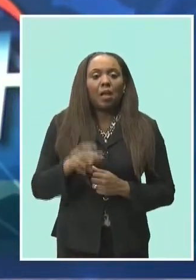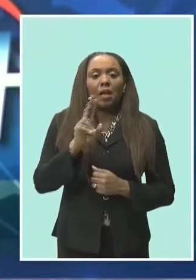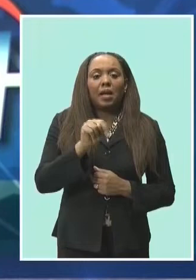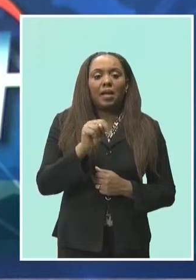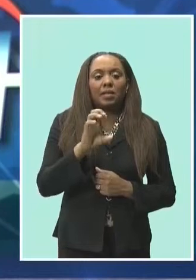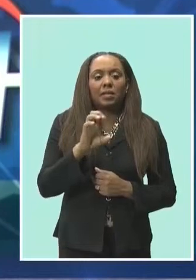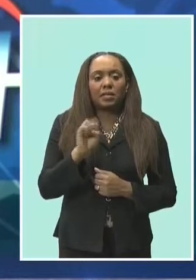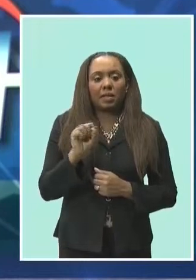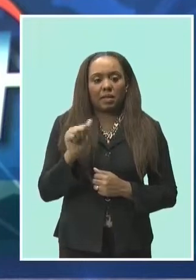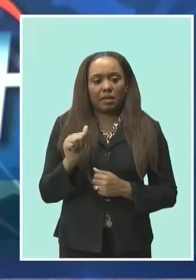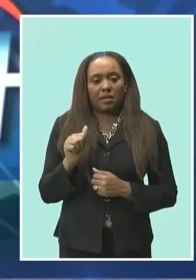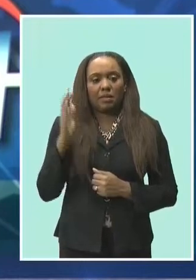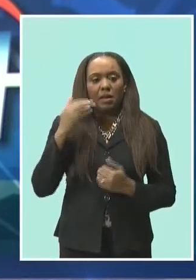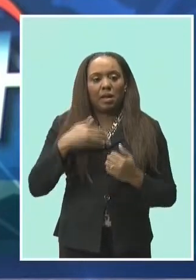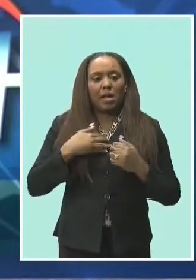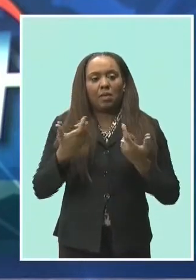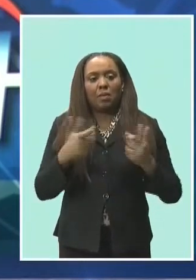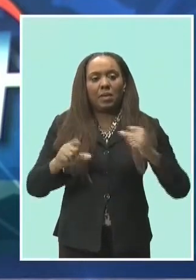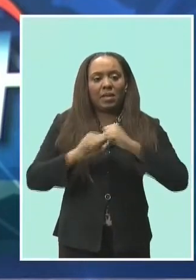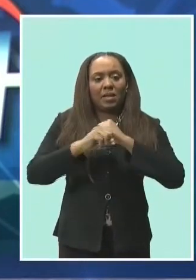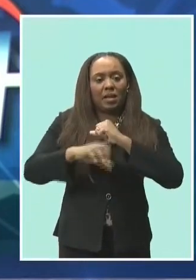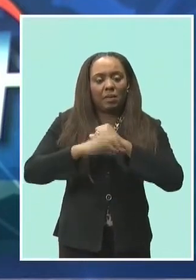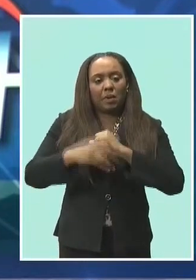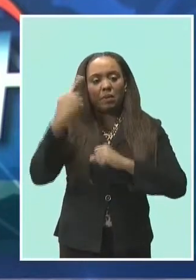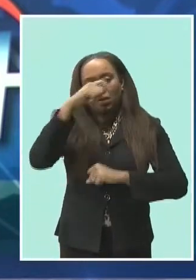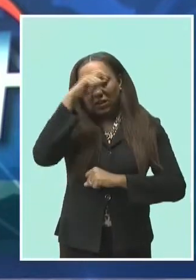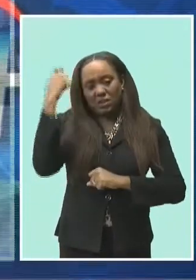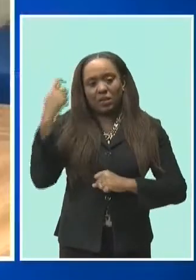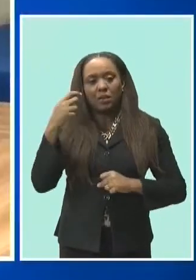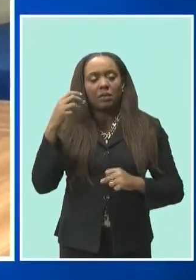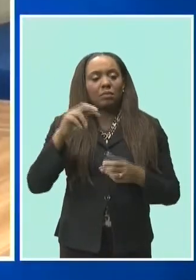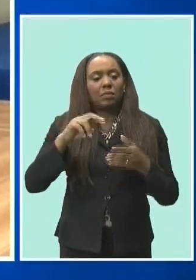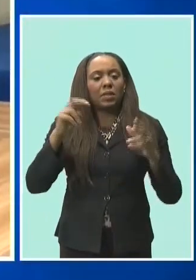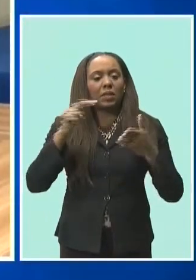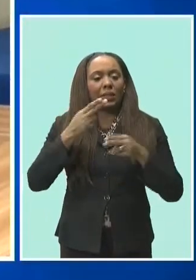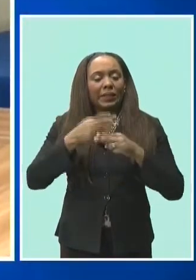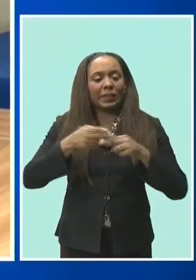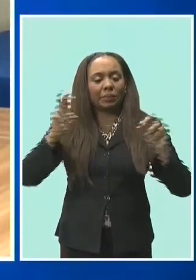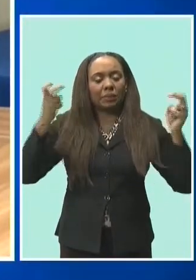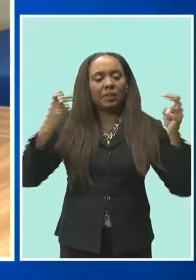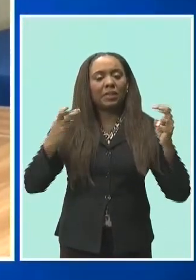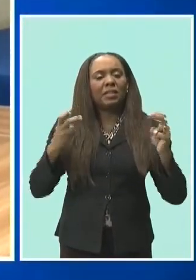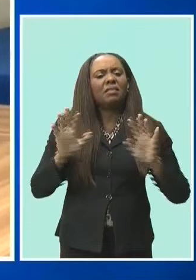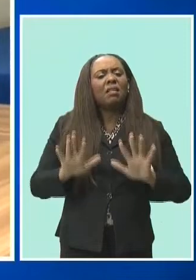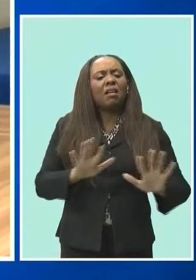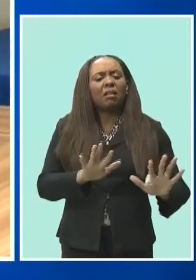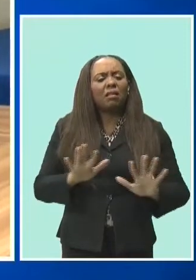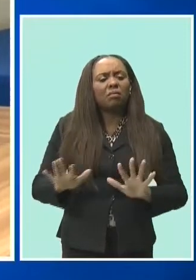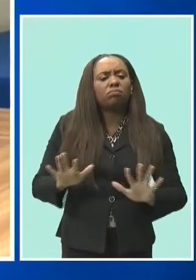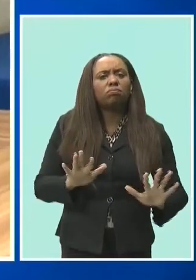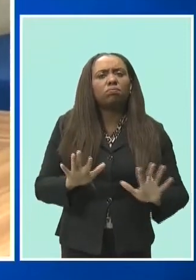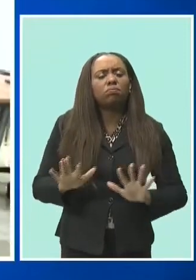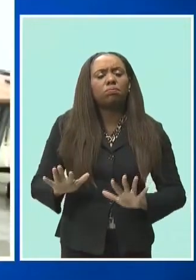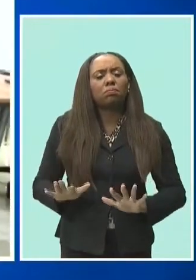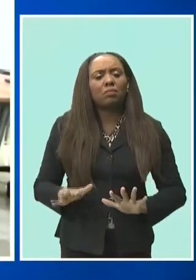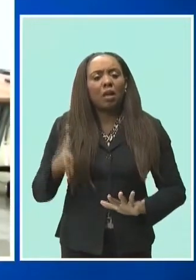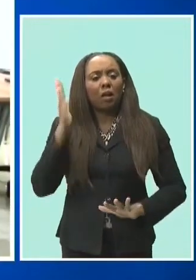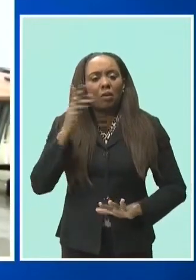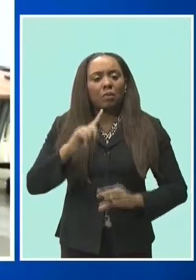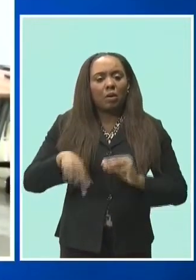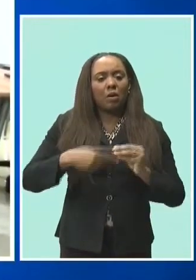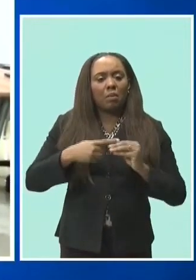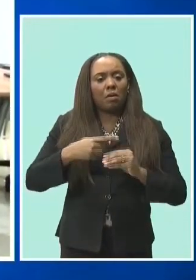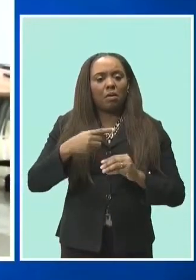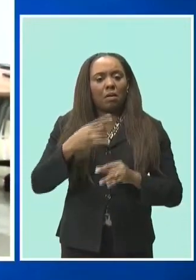campaign this summer entitled Take It Easy. It will include promotion on radio of responsible alcohol drinking, designated